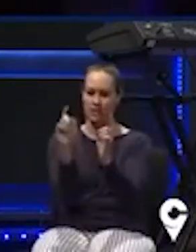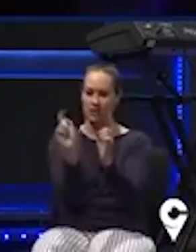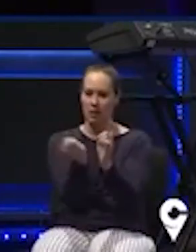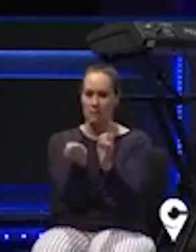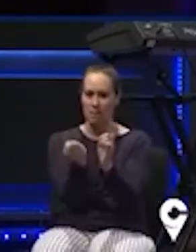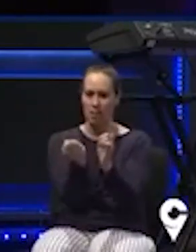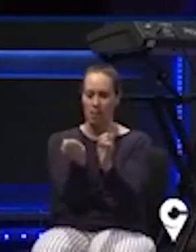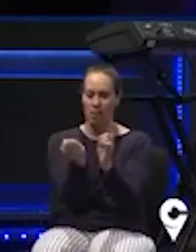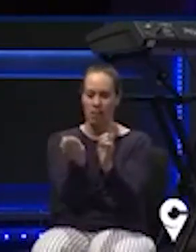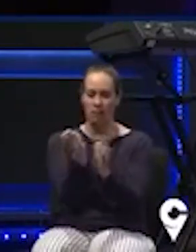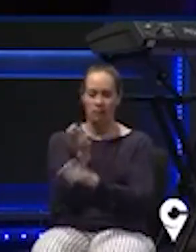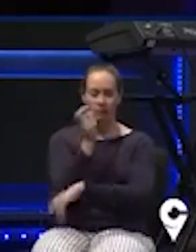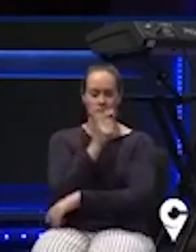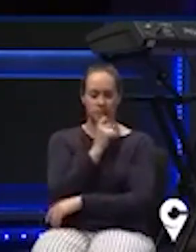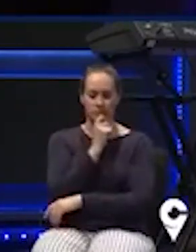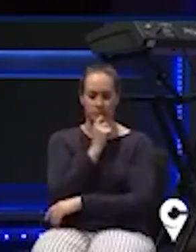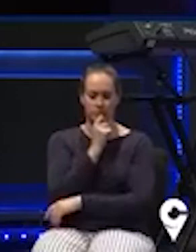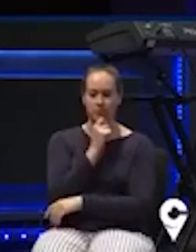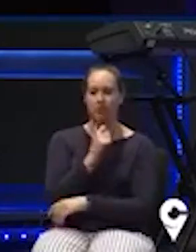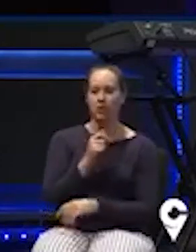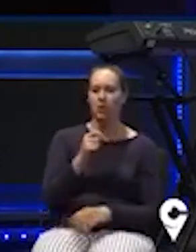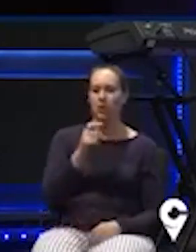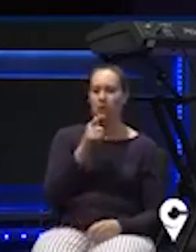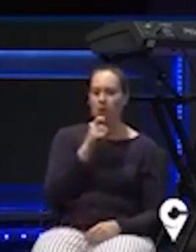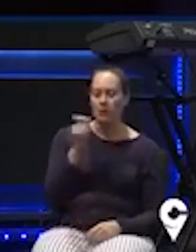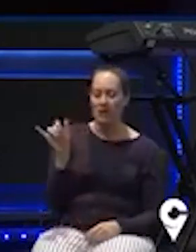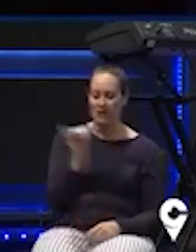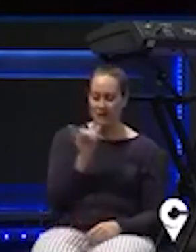the verse is really saying, who being in the very nature God,